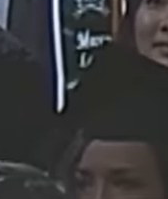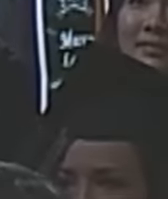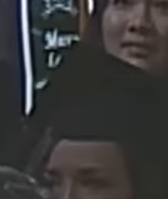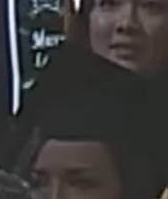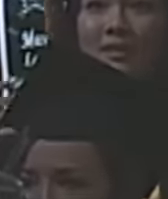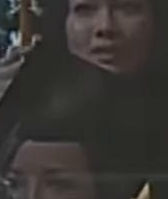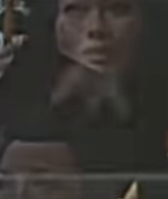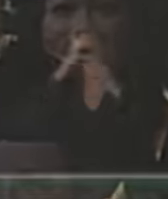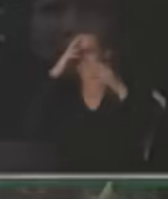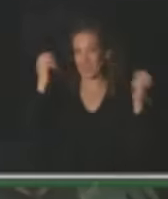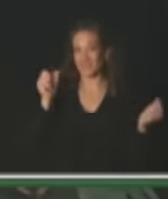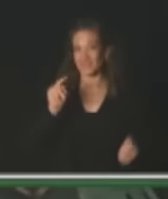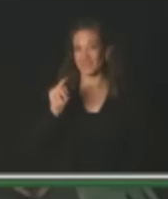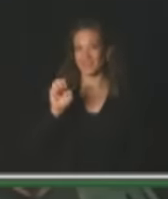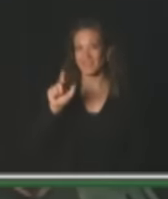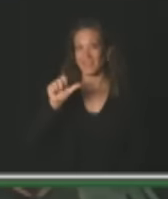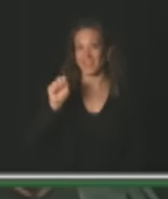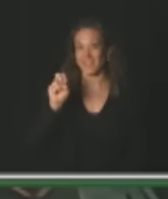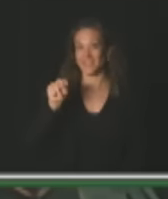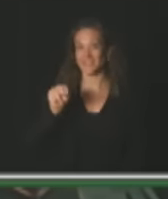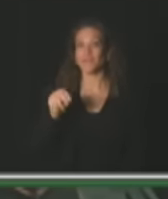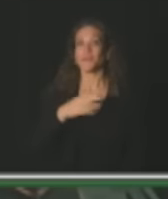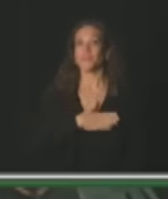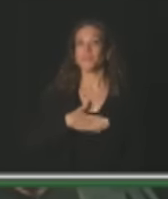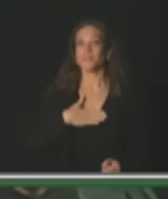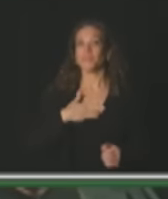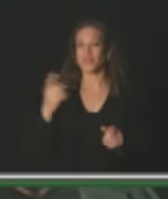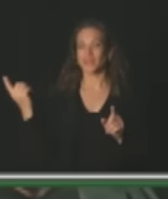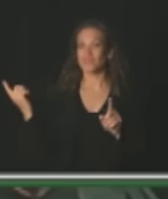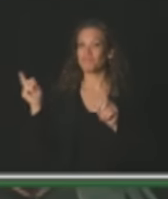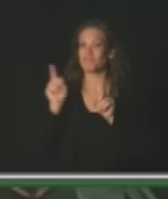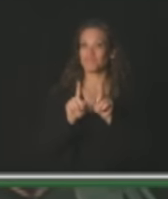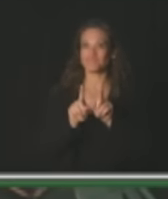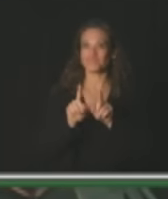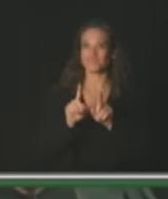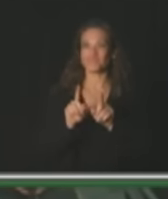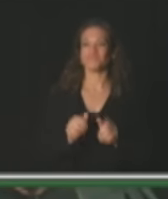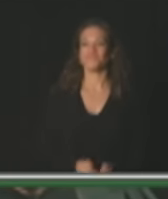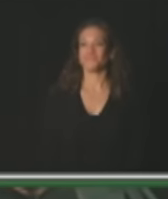President Nelson, will you please join me at the podium?